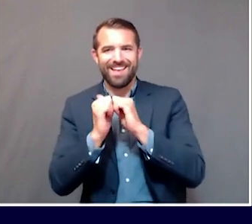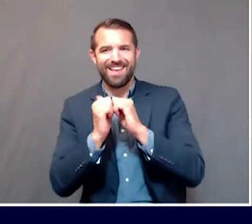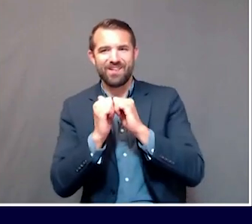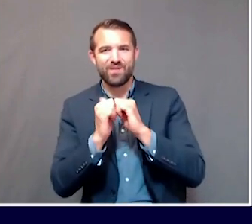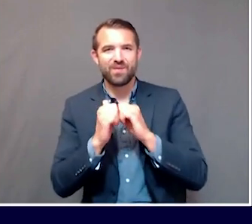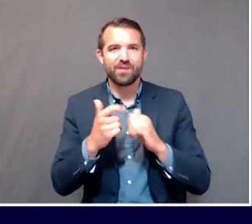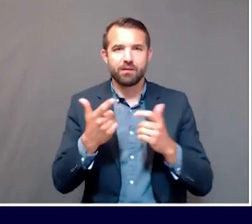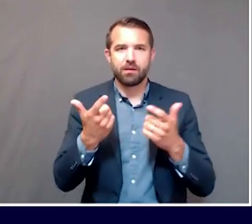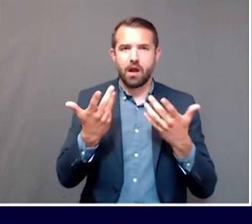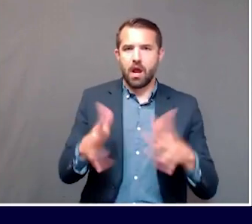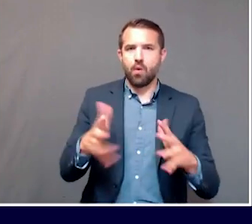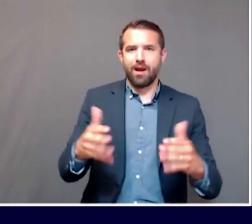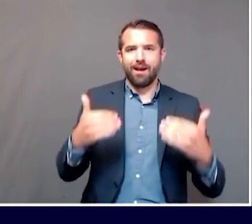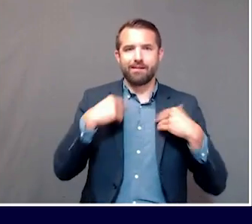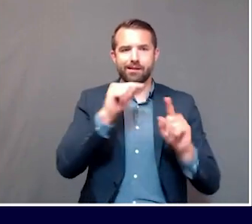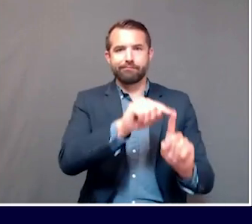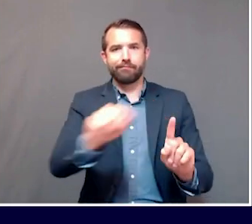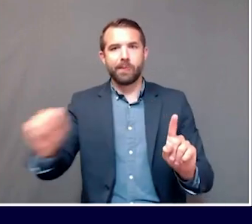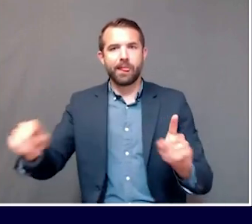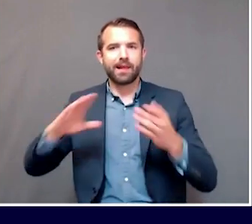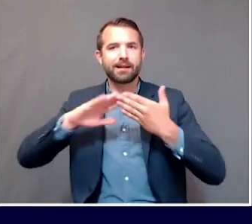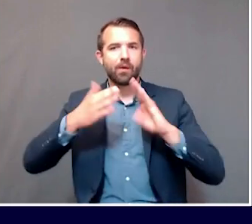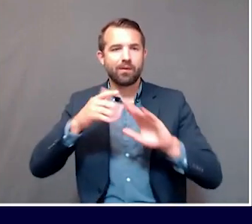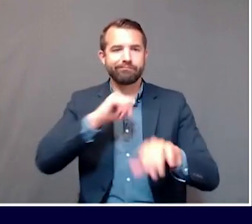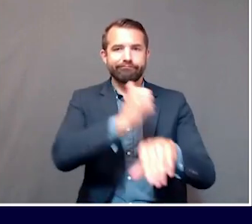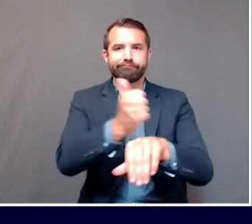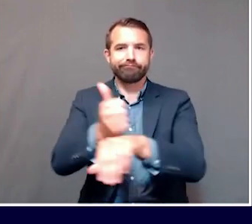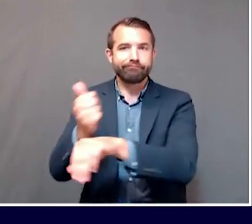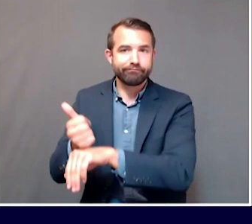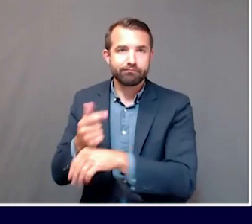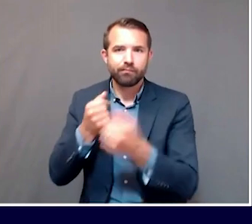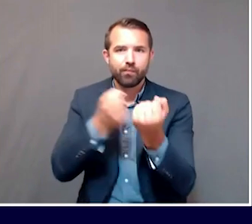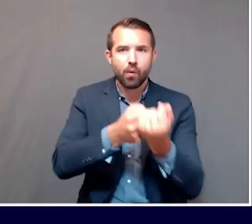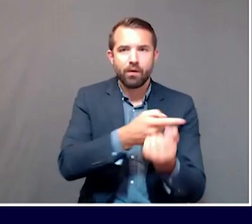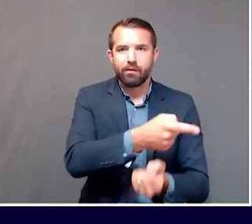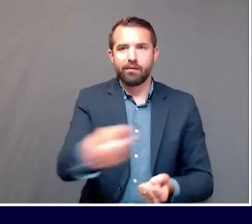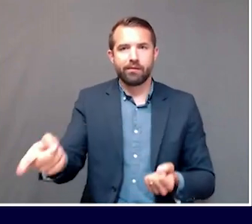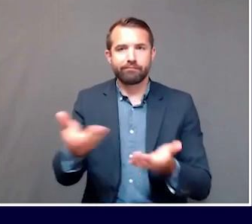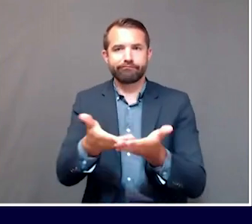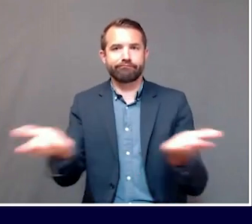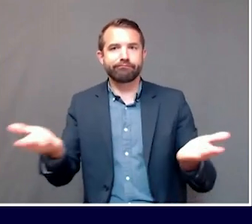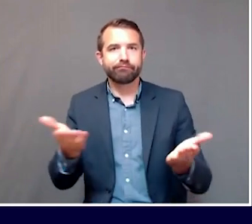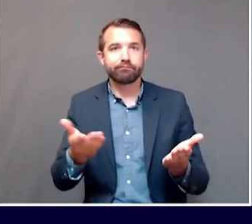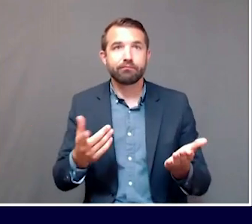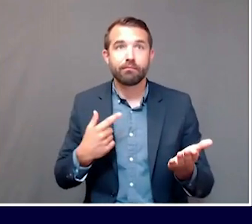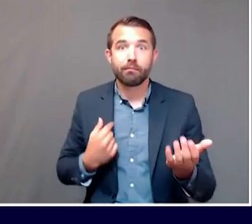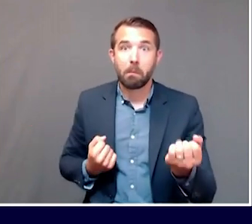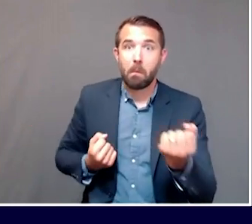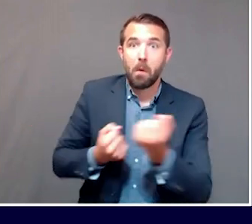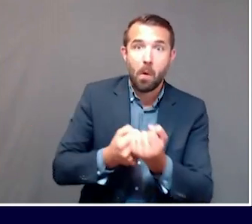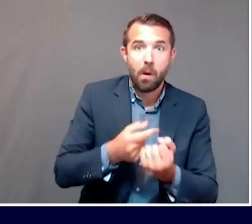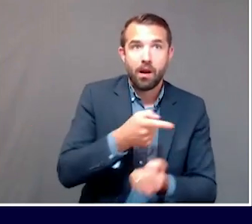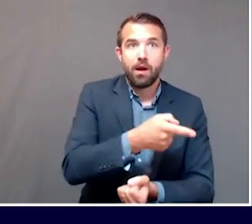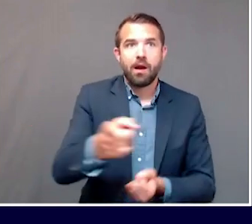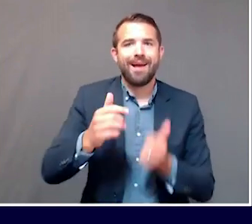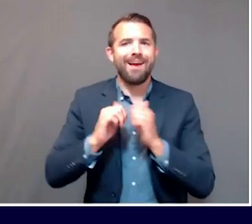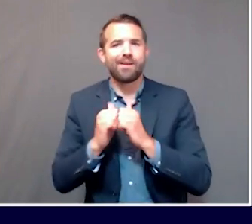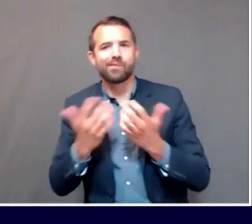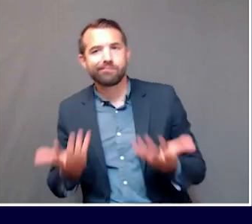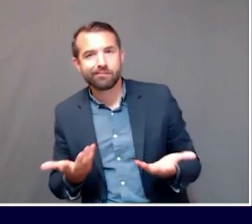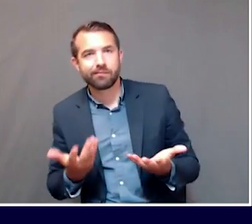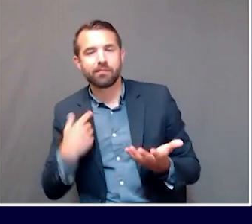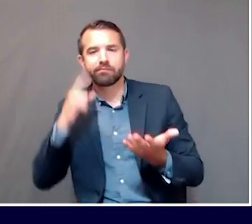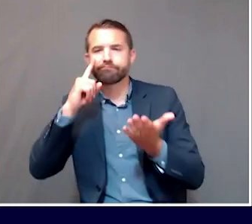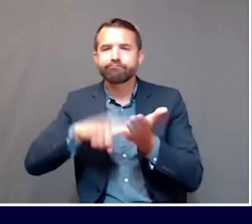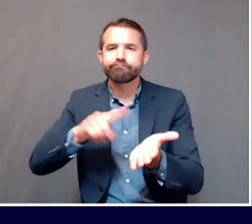to support these community-based organizations that are ethically operated or run. So we are trying to use,